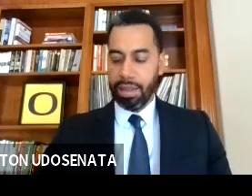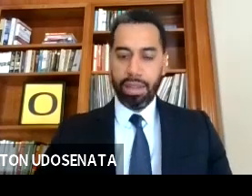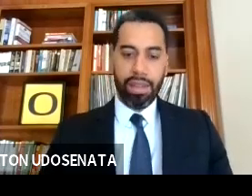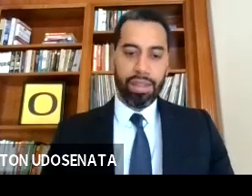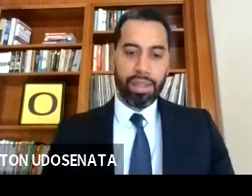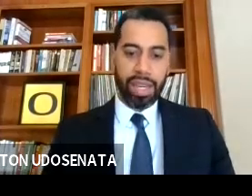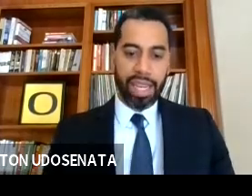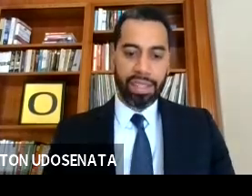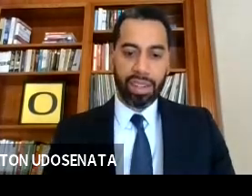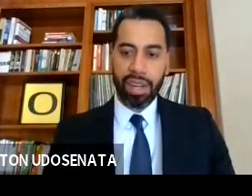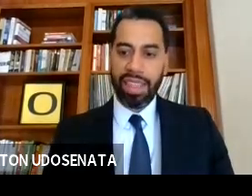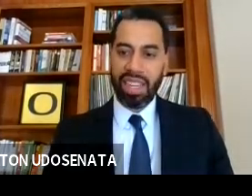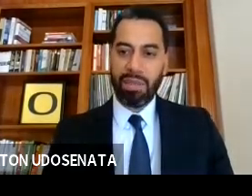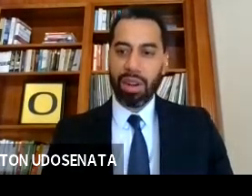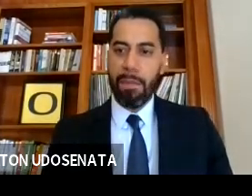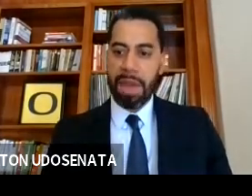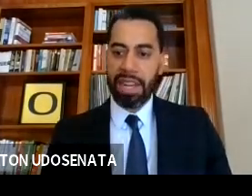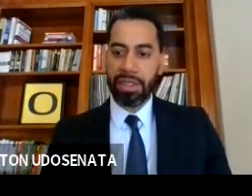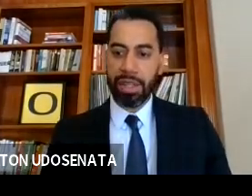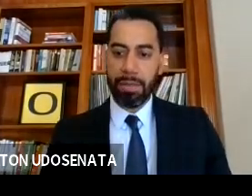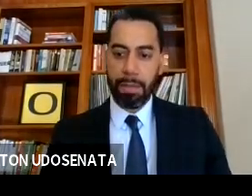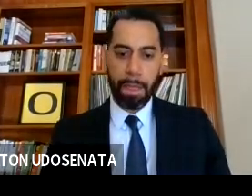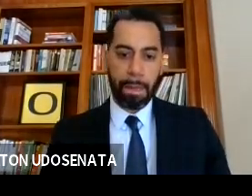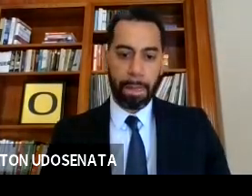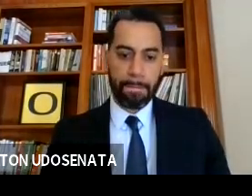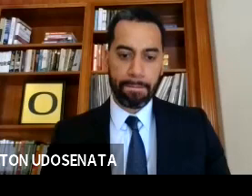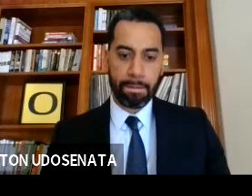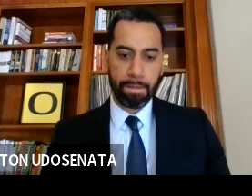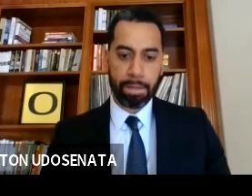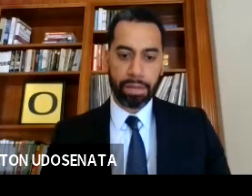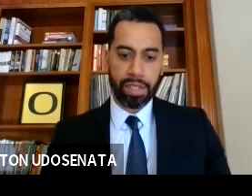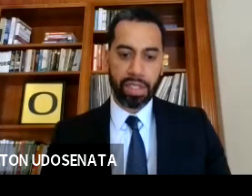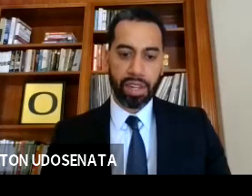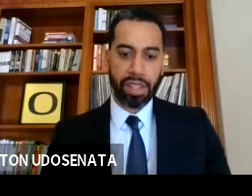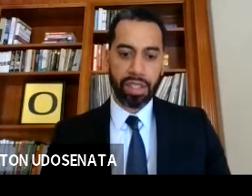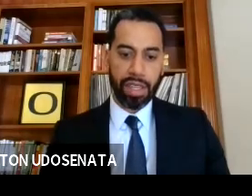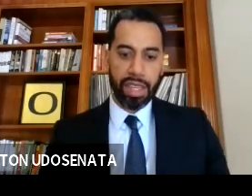460. Let's go ahead and start. And I think in about a minute or so,